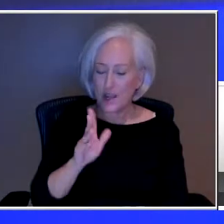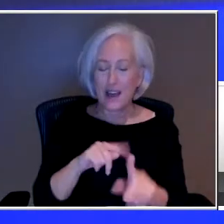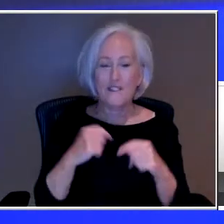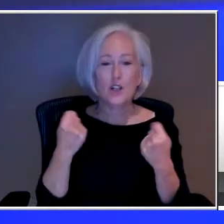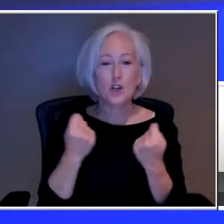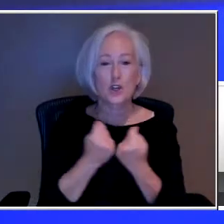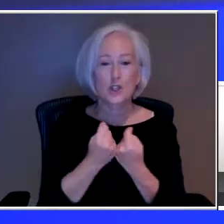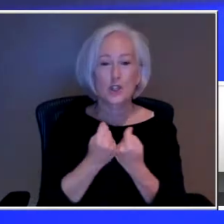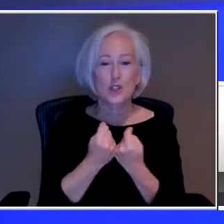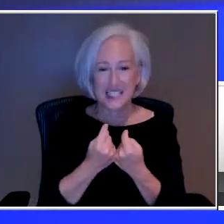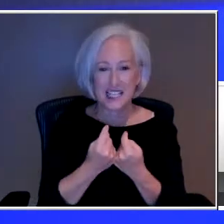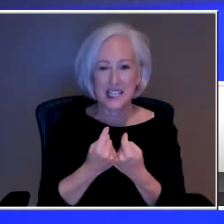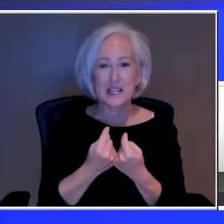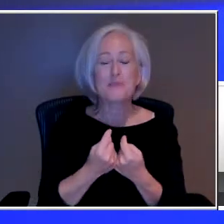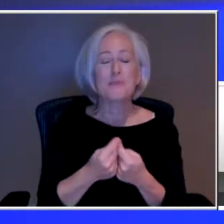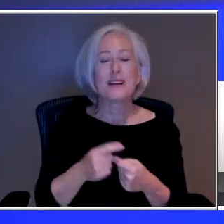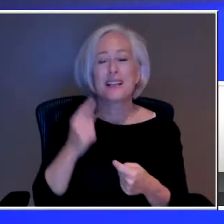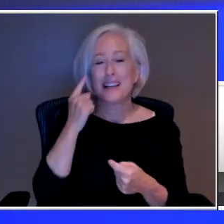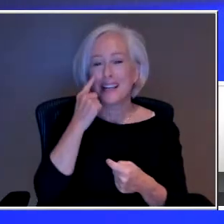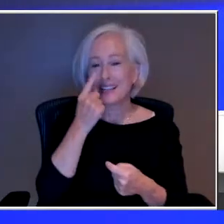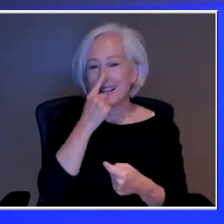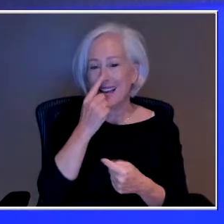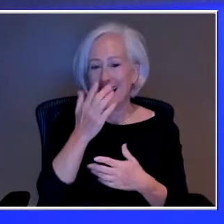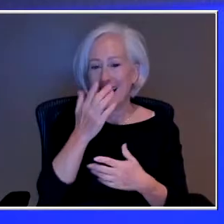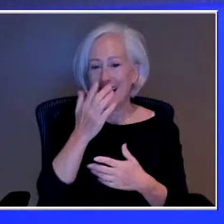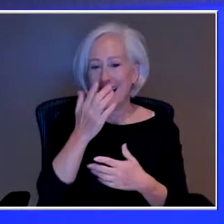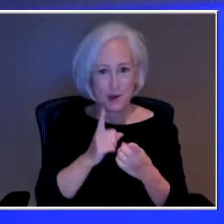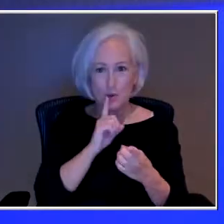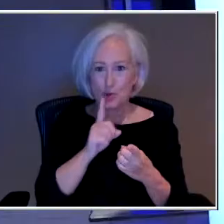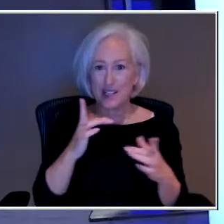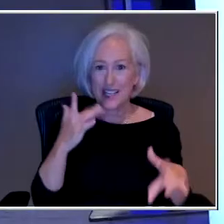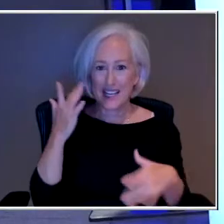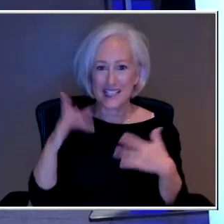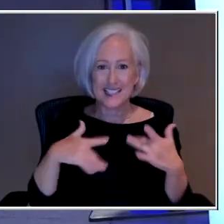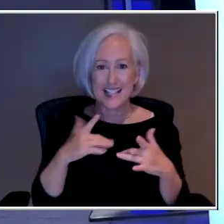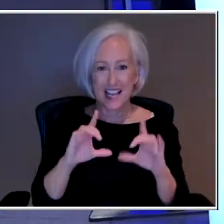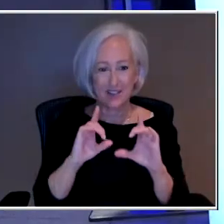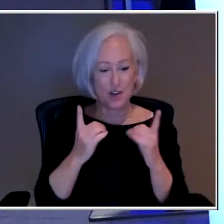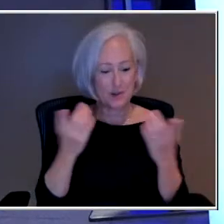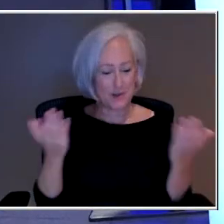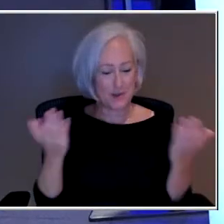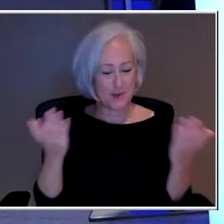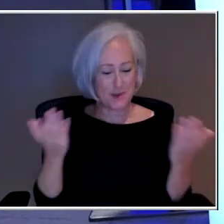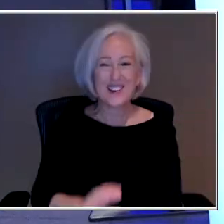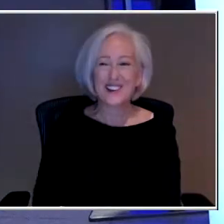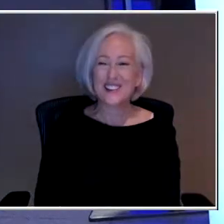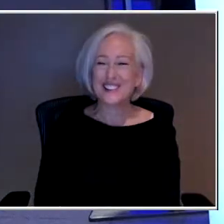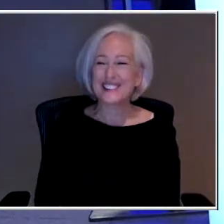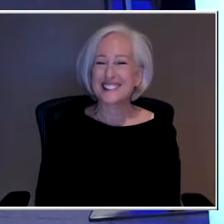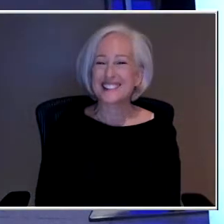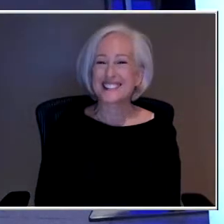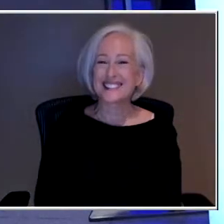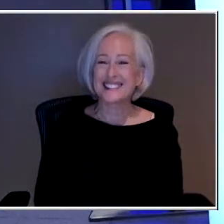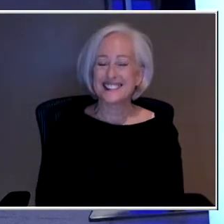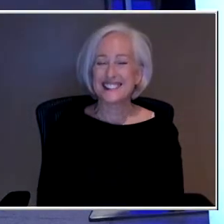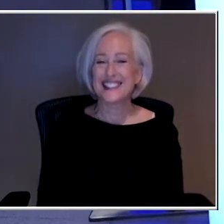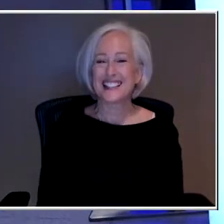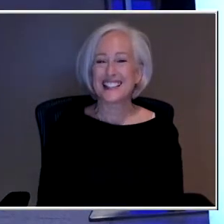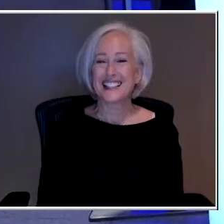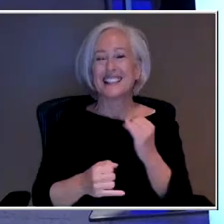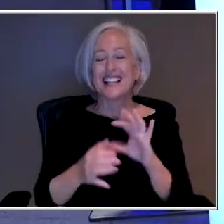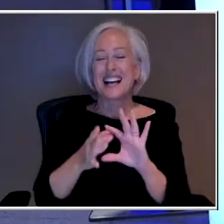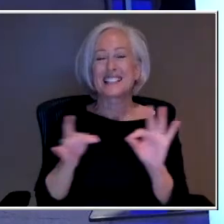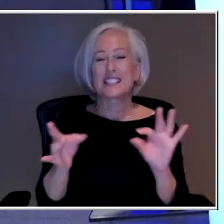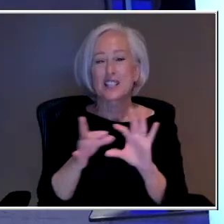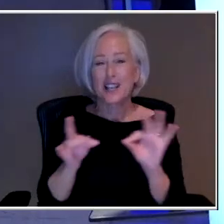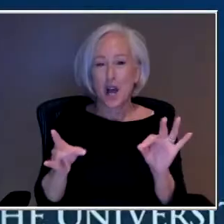section, and we're really excited for our journey here at KU. Bring your kids in if needed. Yeah. If needed. Dr. Brockstrom, Yeah. what's the takeaway? Yeah, so I would say the